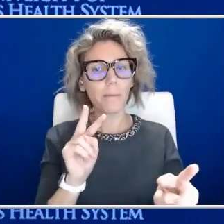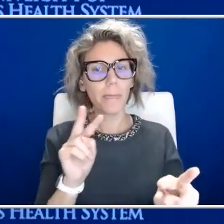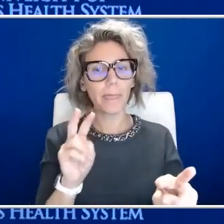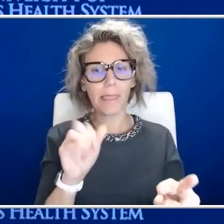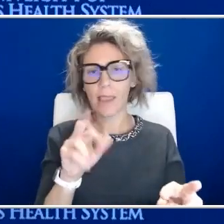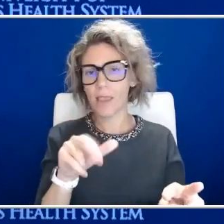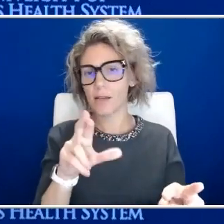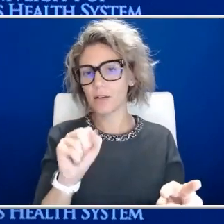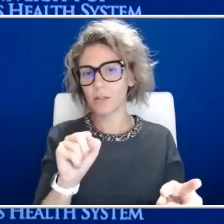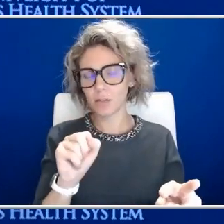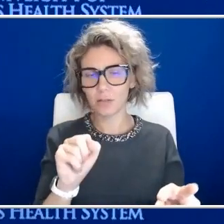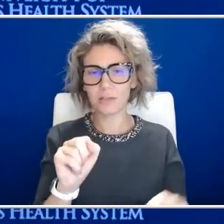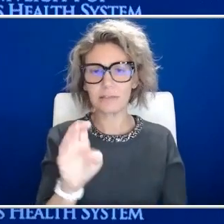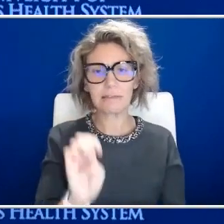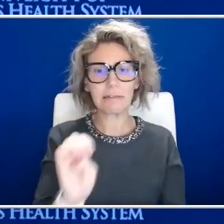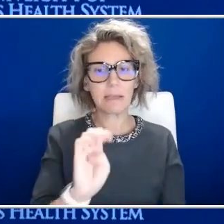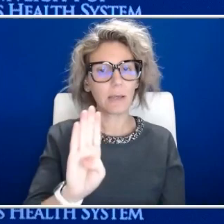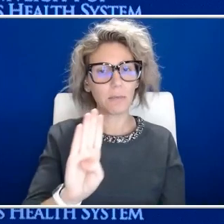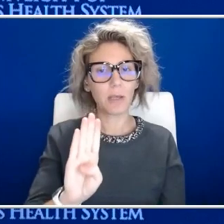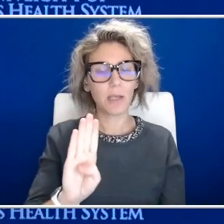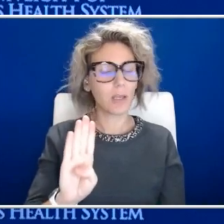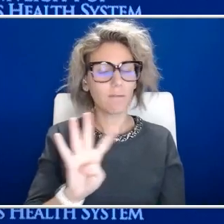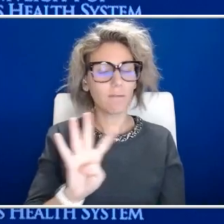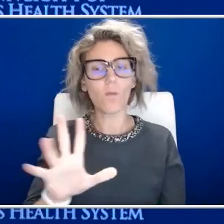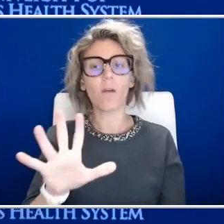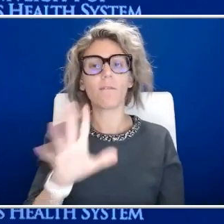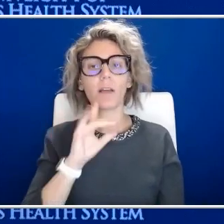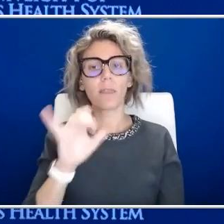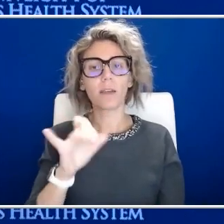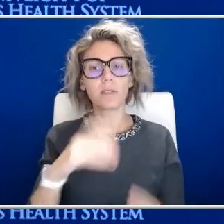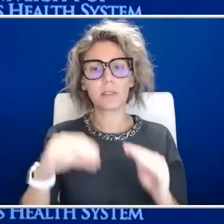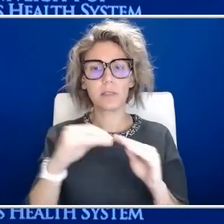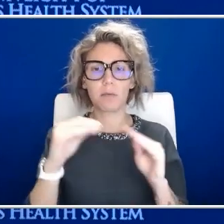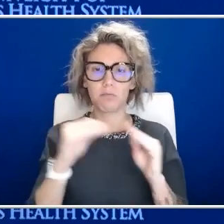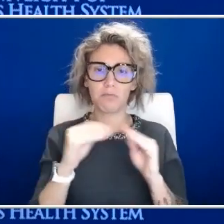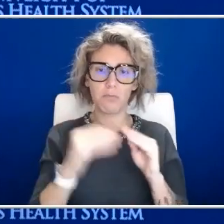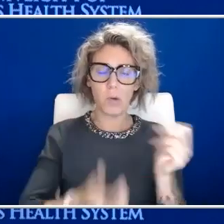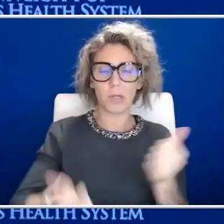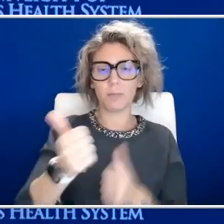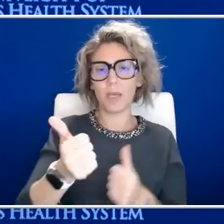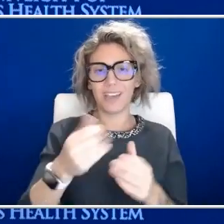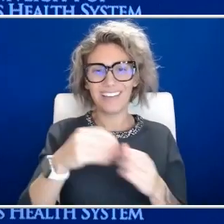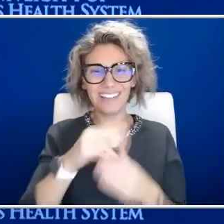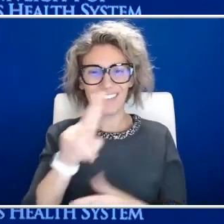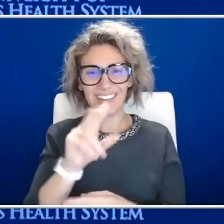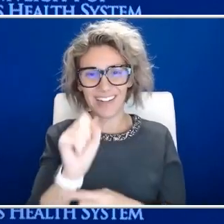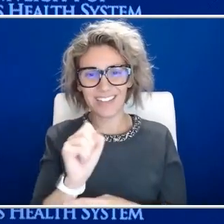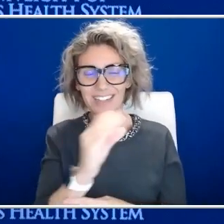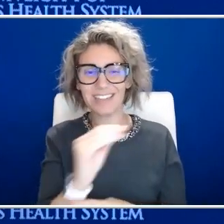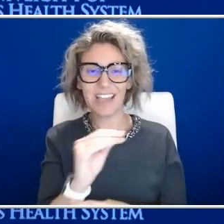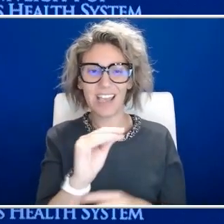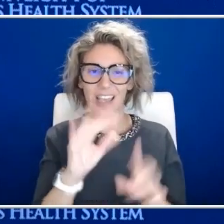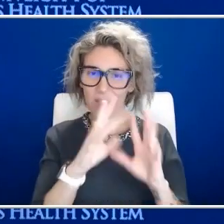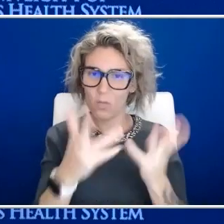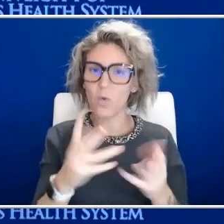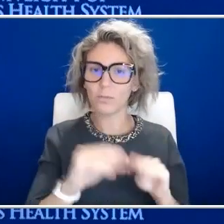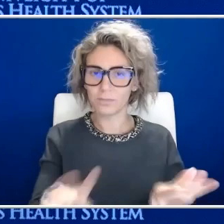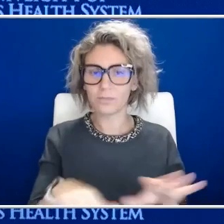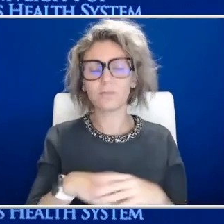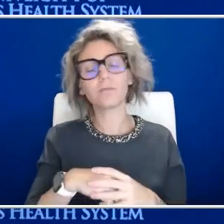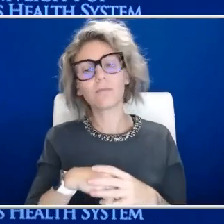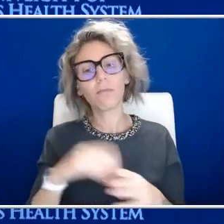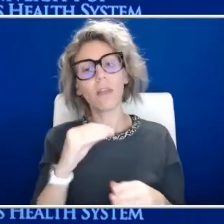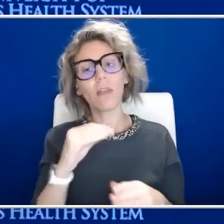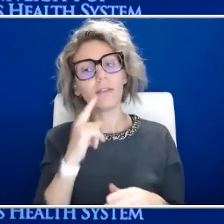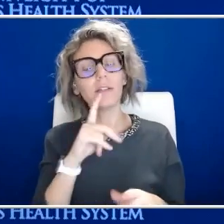be the more dominant variant in the United States and around the world. But it is worth monitoring, and I think that's good that we are continuing to do